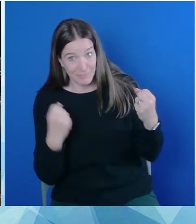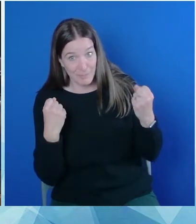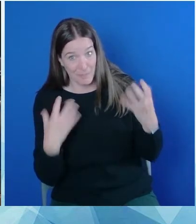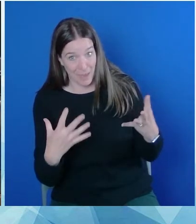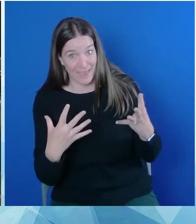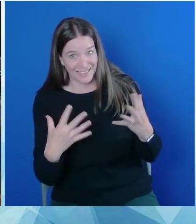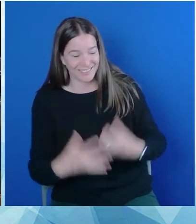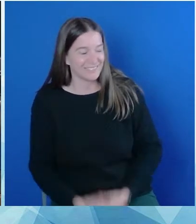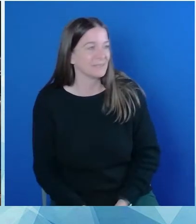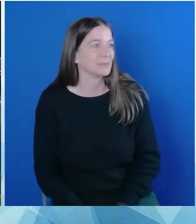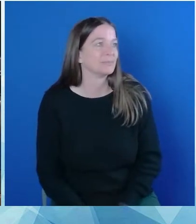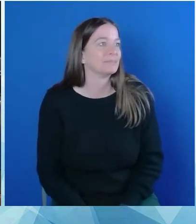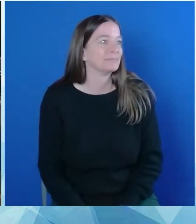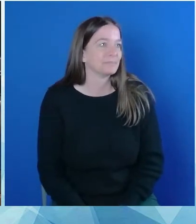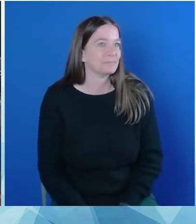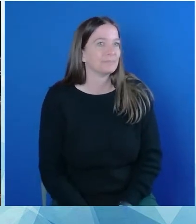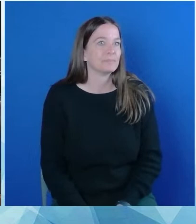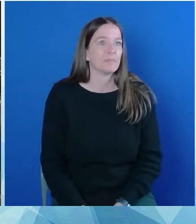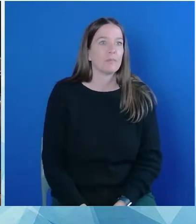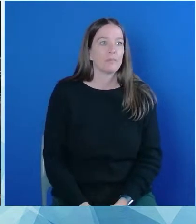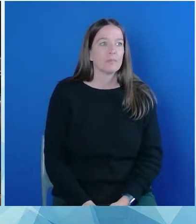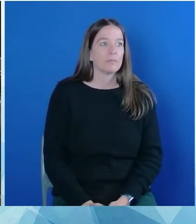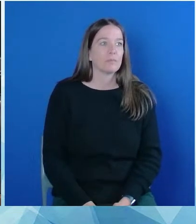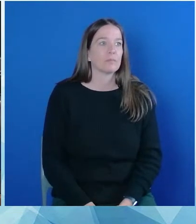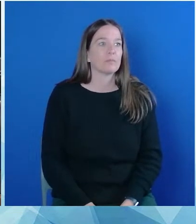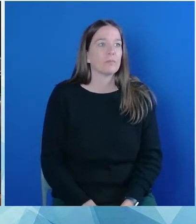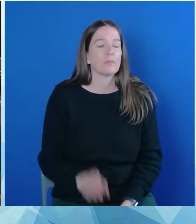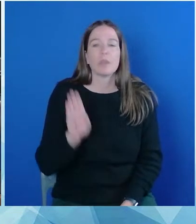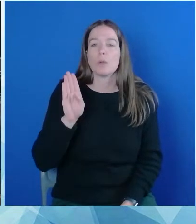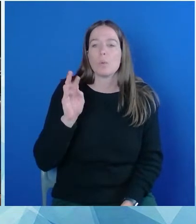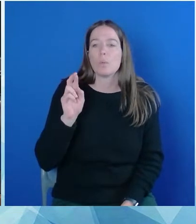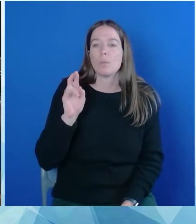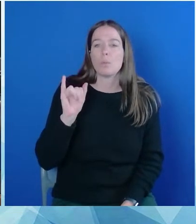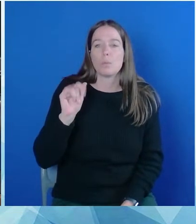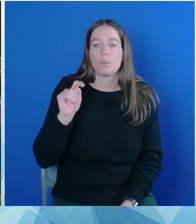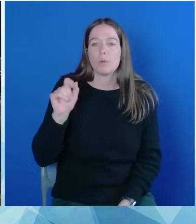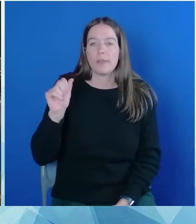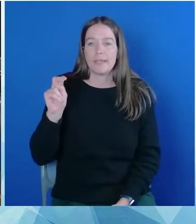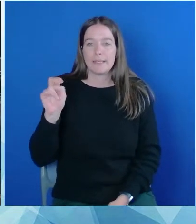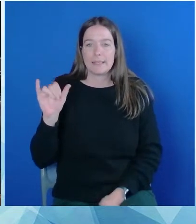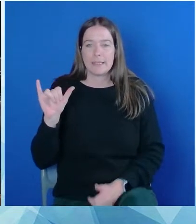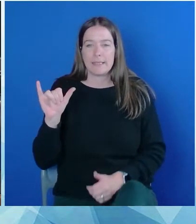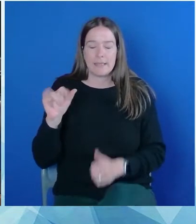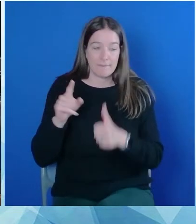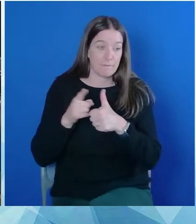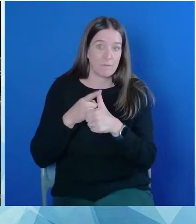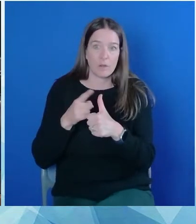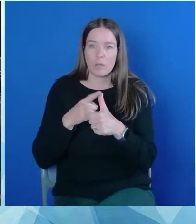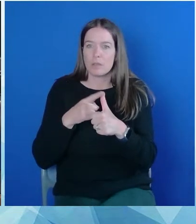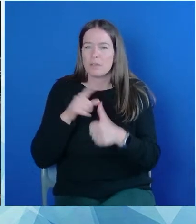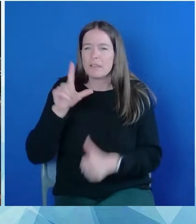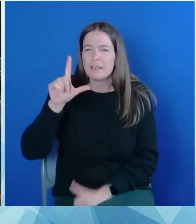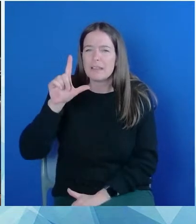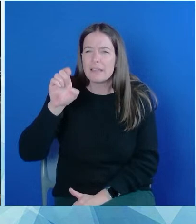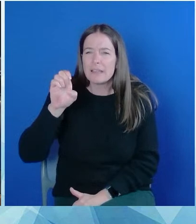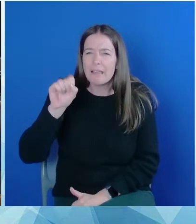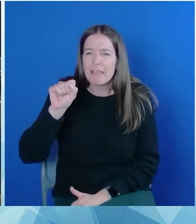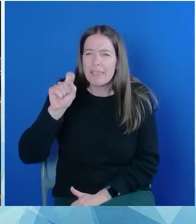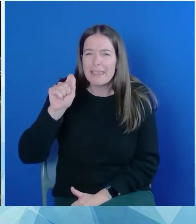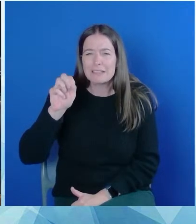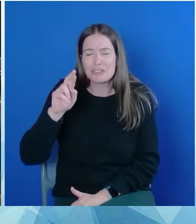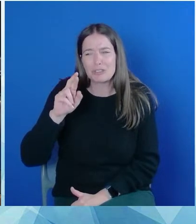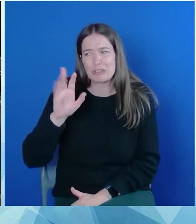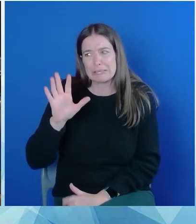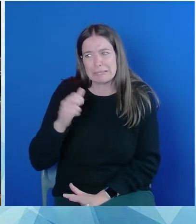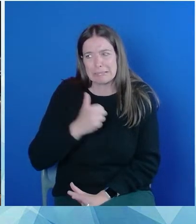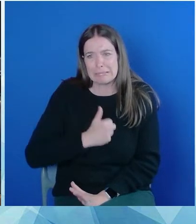So this is for non-agenda items. The first request we have is Lester, I'm sorry, I don't want to butcher your last name.